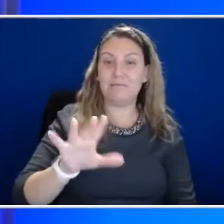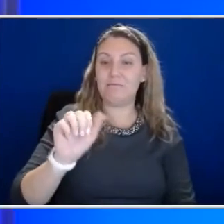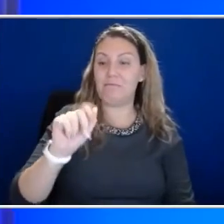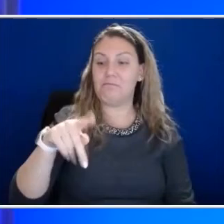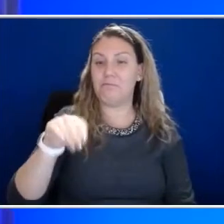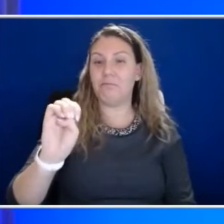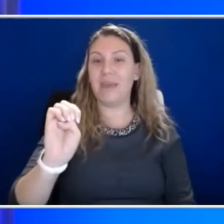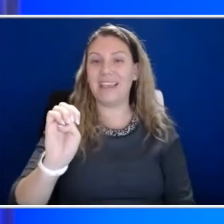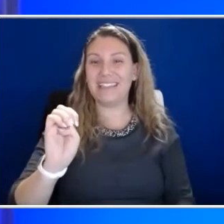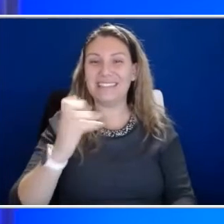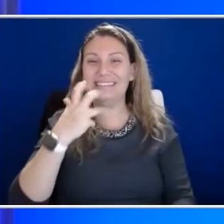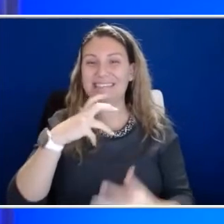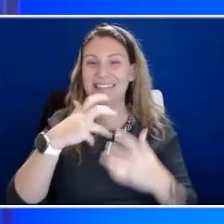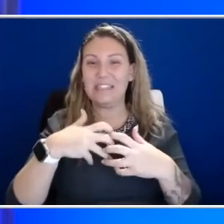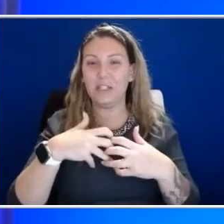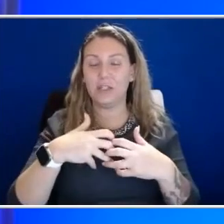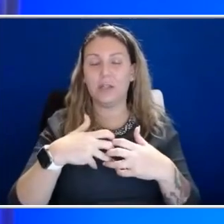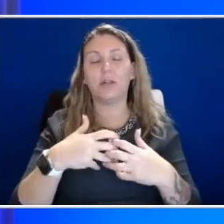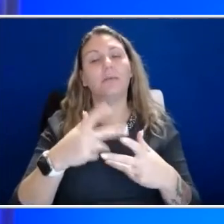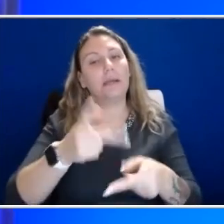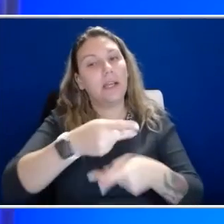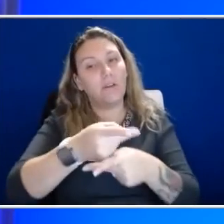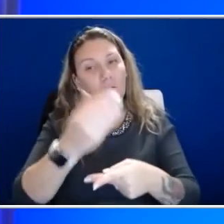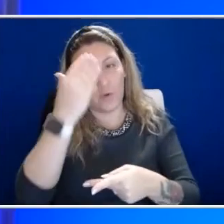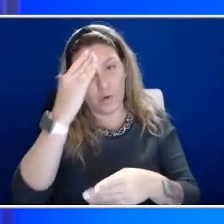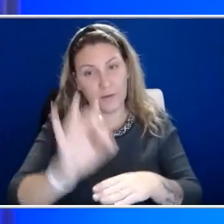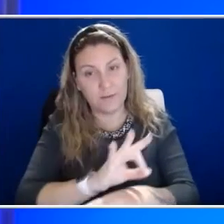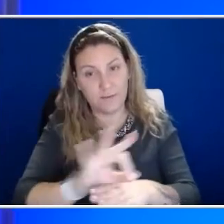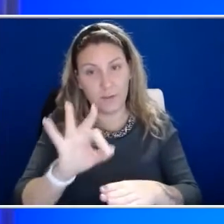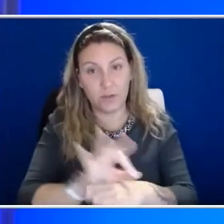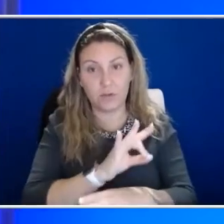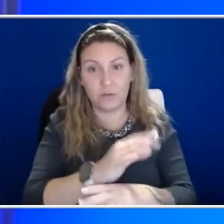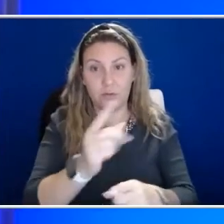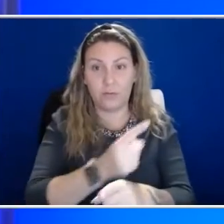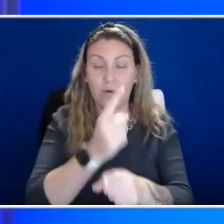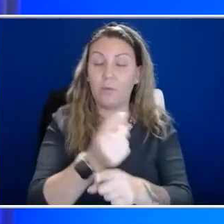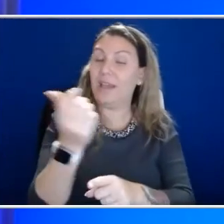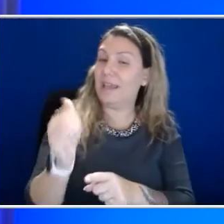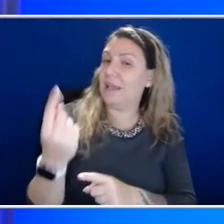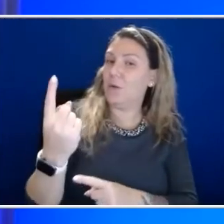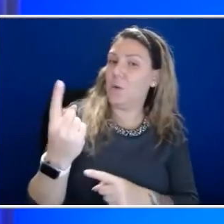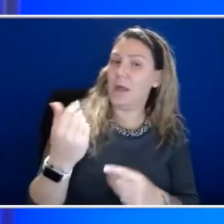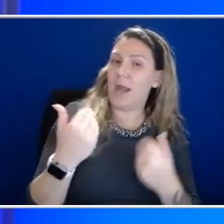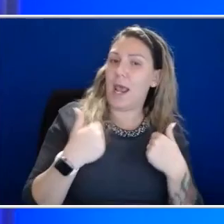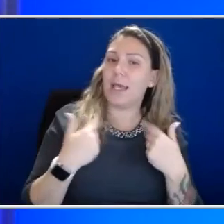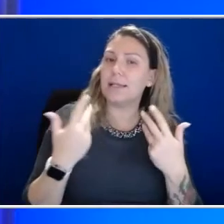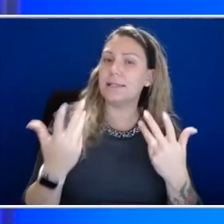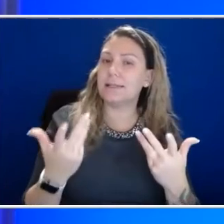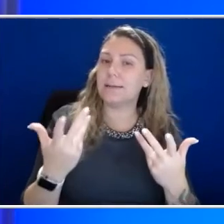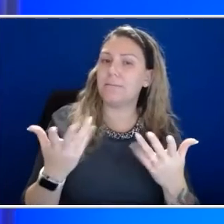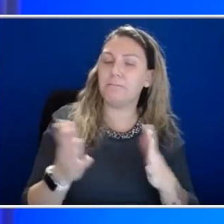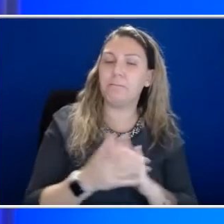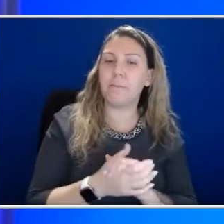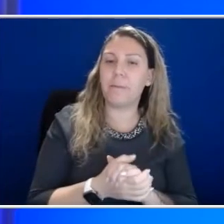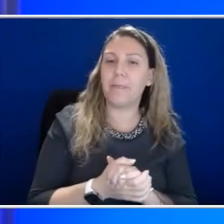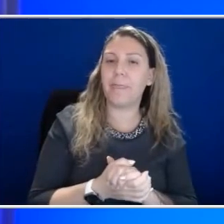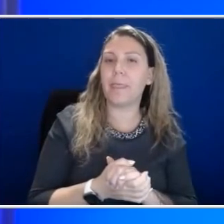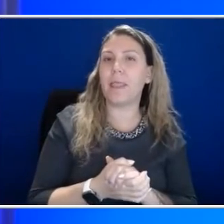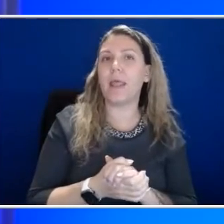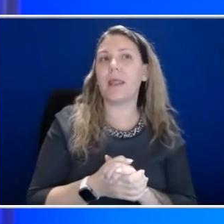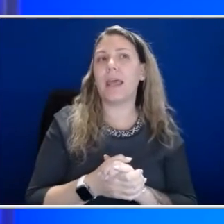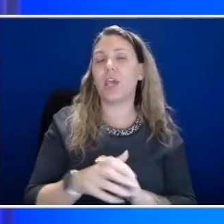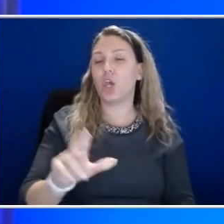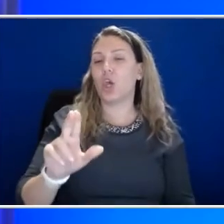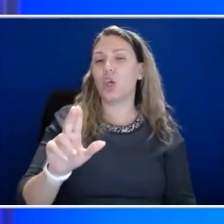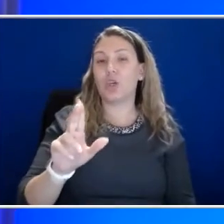Know that it's functioning normally. If you have anybody who has any disease, like say neuropathy or